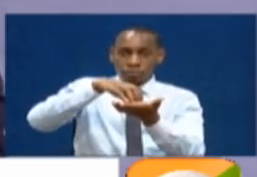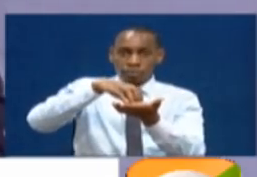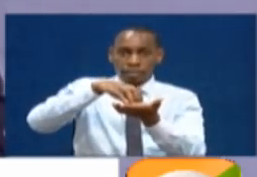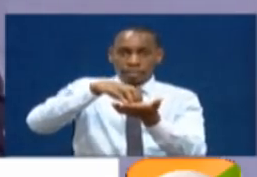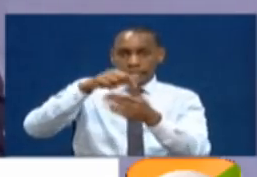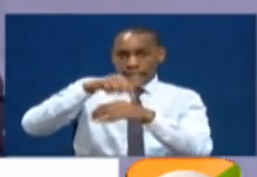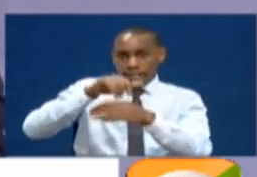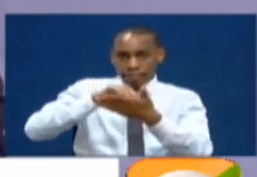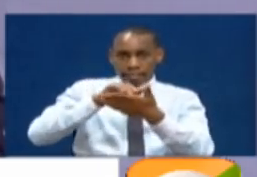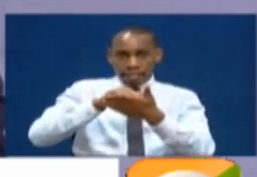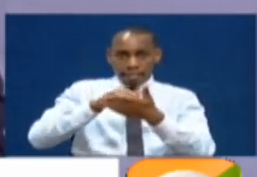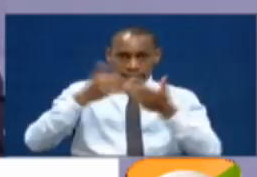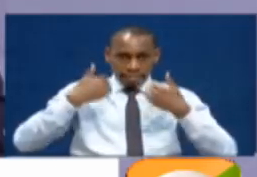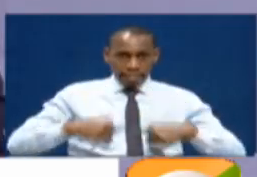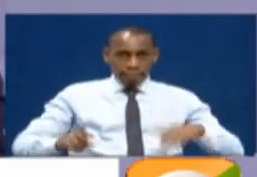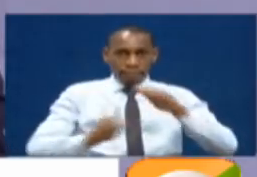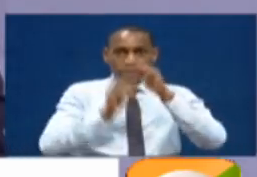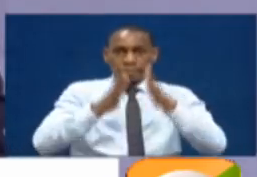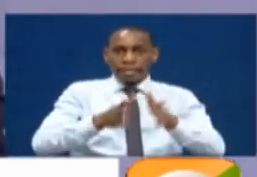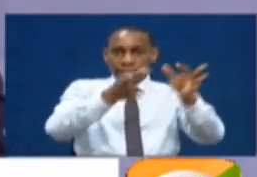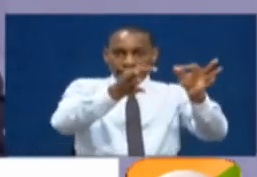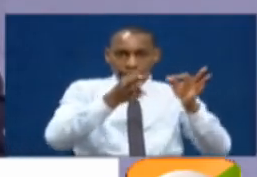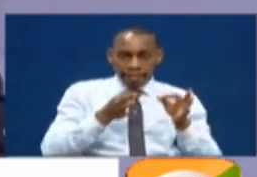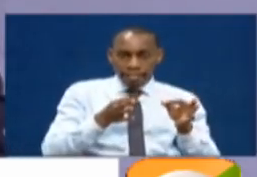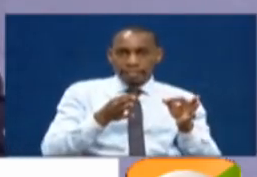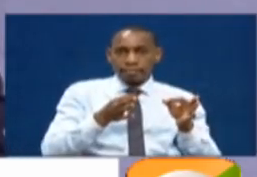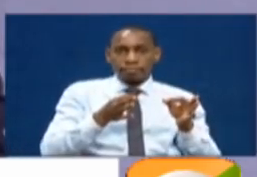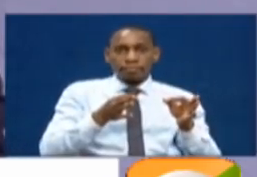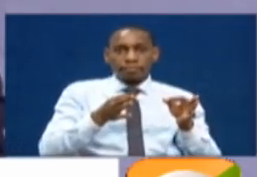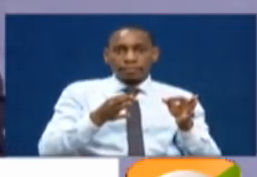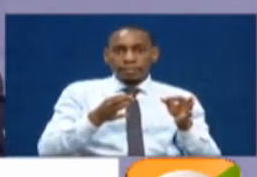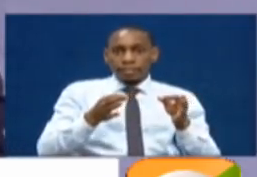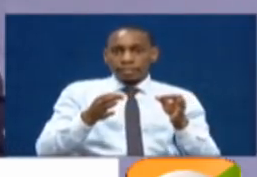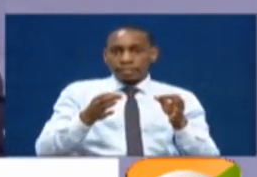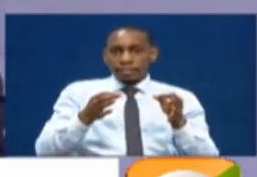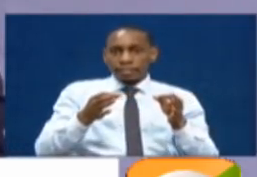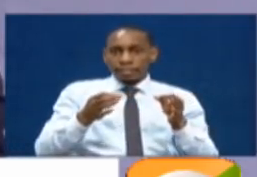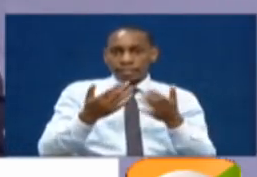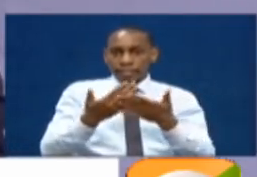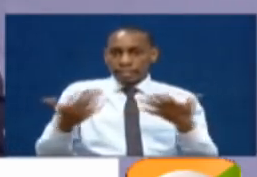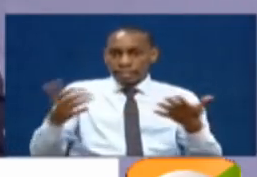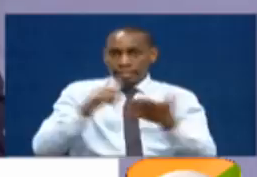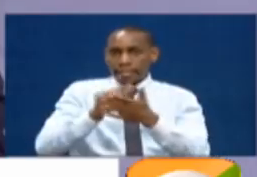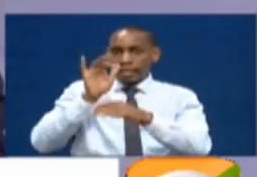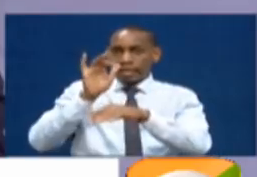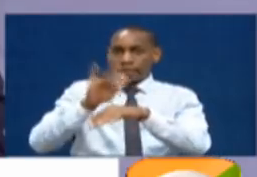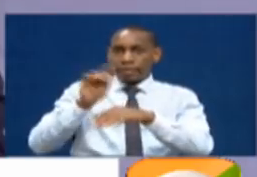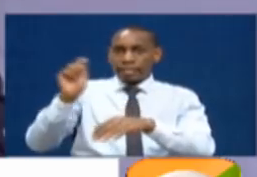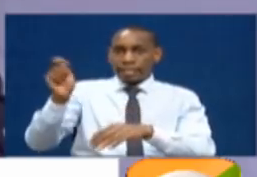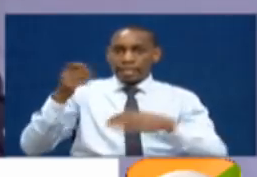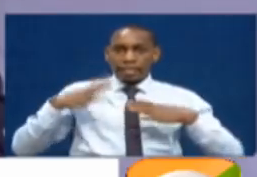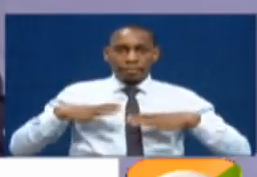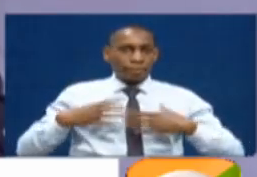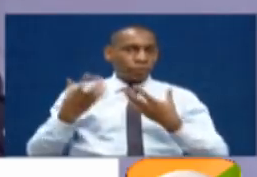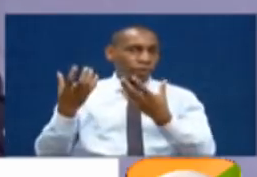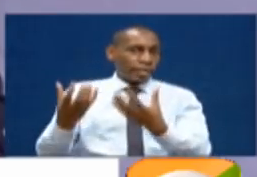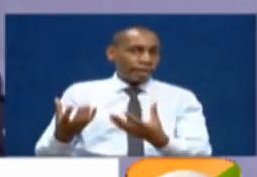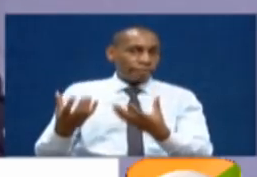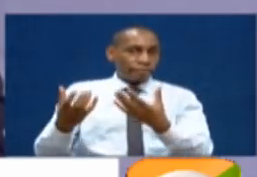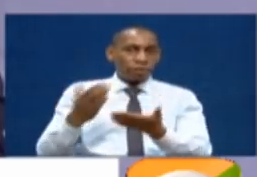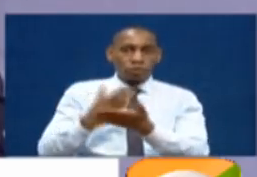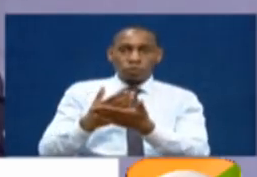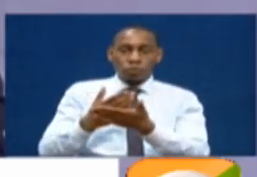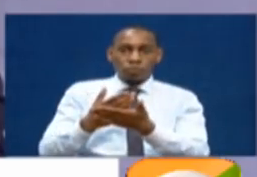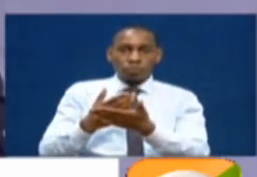from the time that I was a Minister for Finance. One of the things that was hitting Kenya very hard then was, of course,